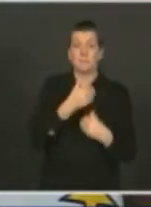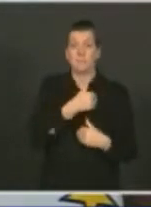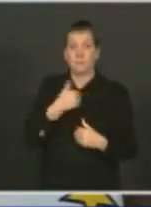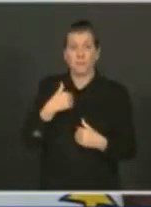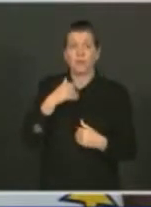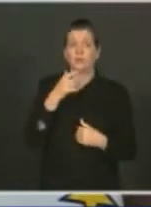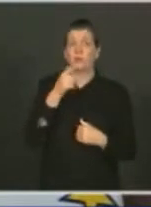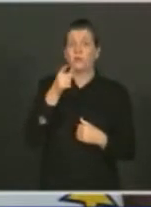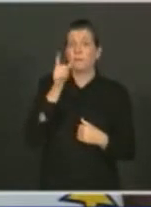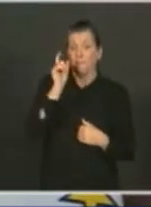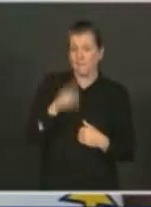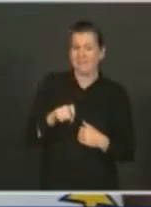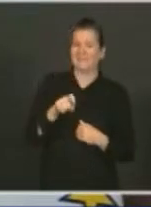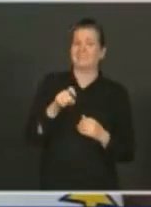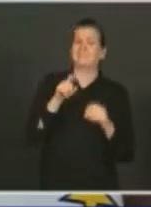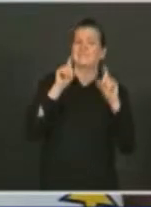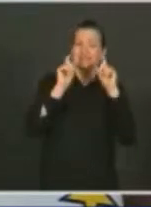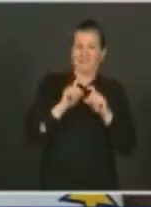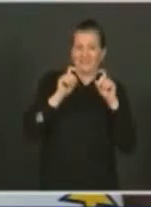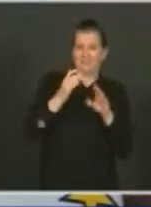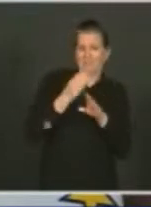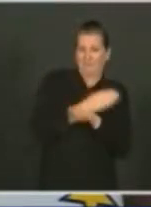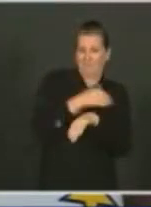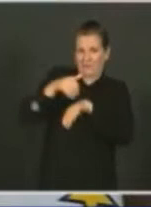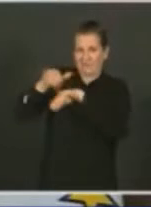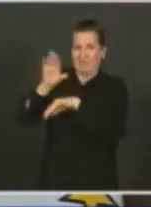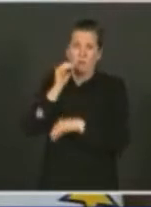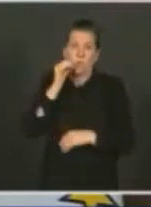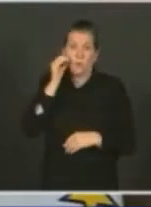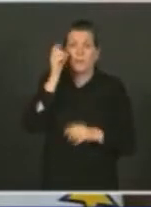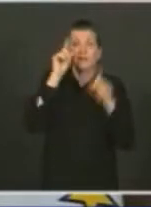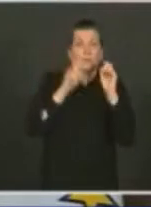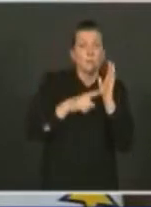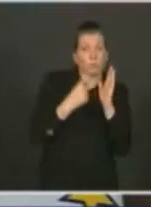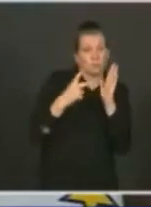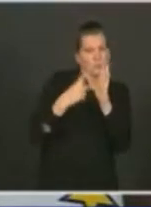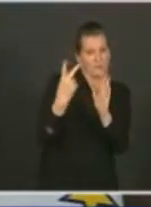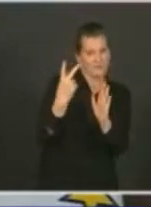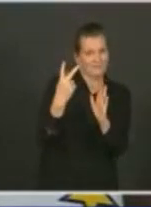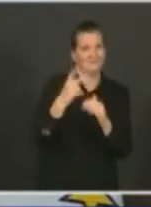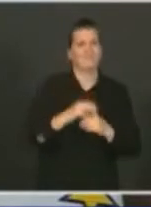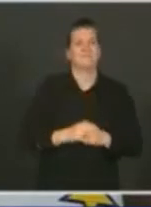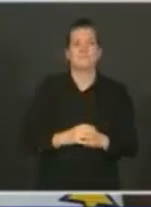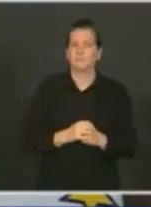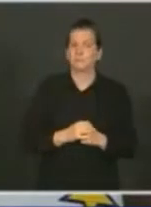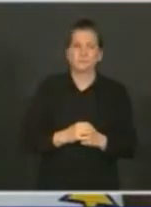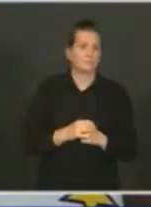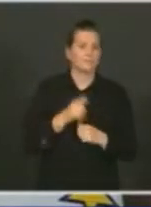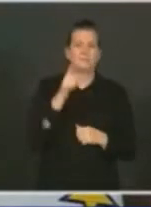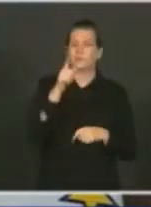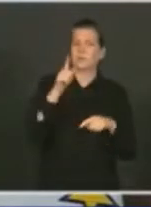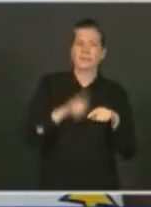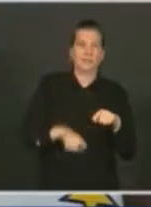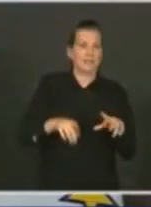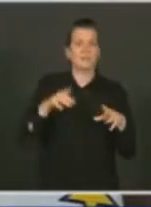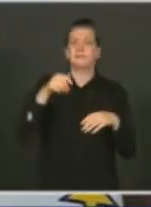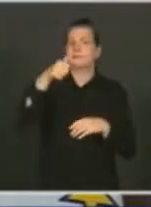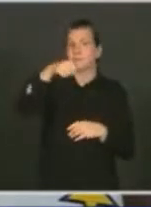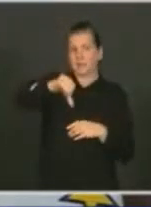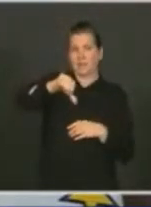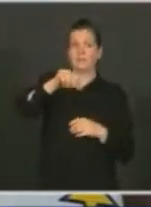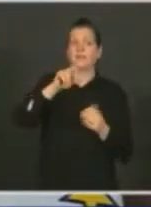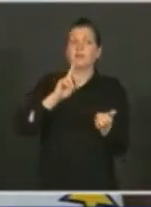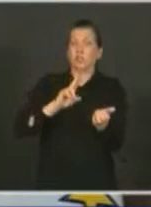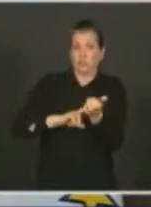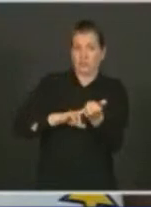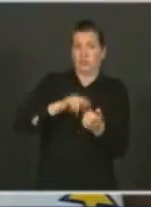them. We need you to go ahead and accept these patients so we can make space in the hospitals. So that's a particular ask that